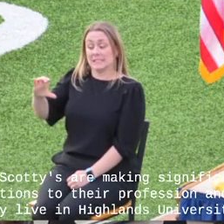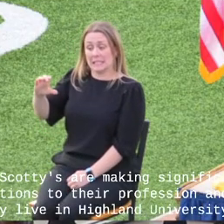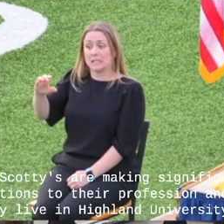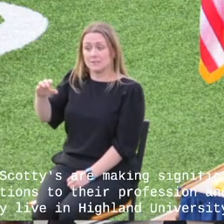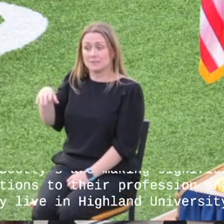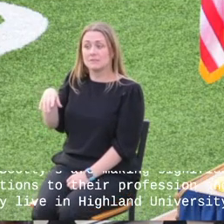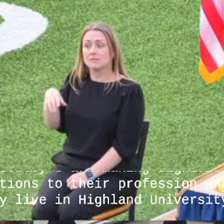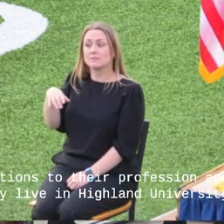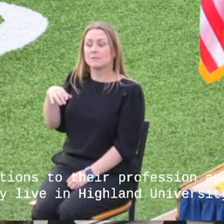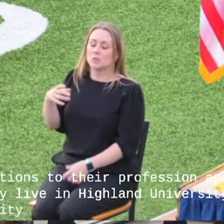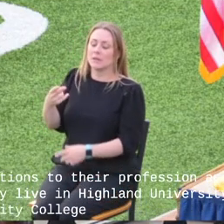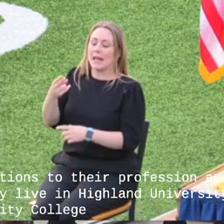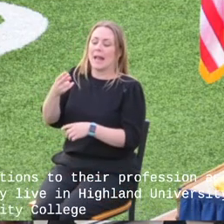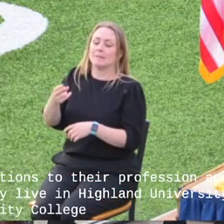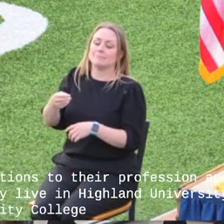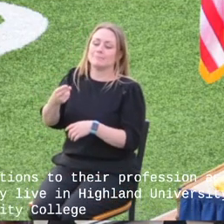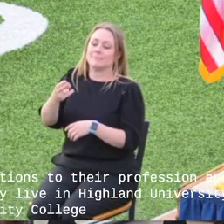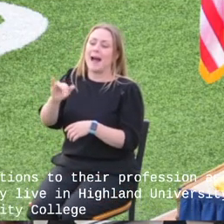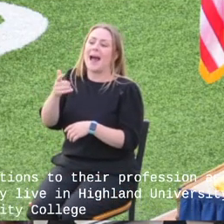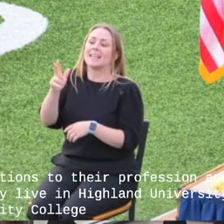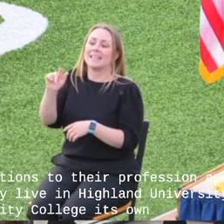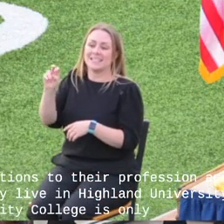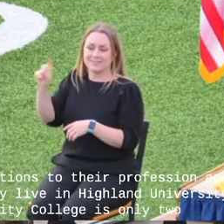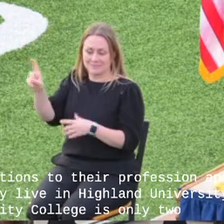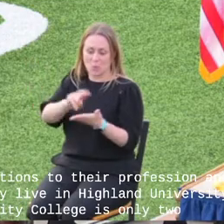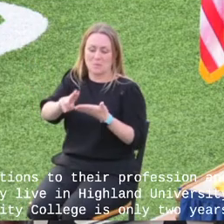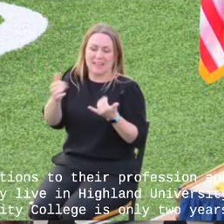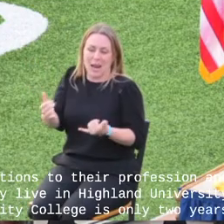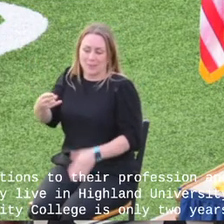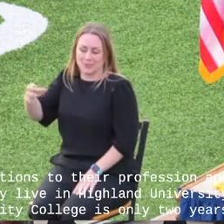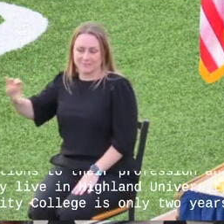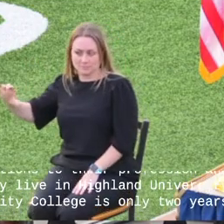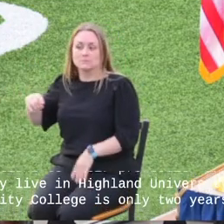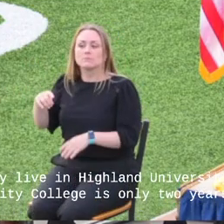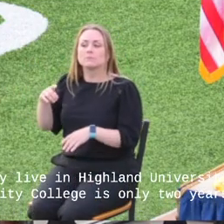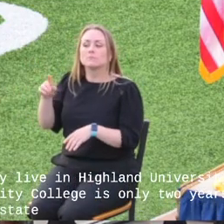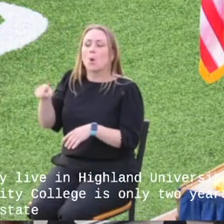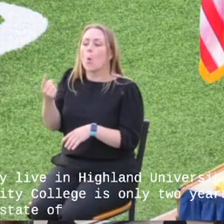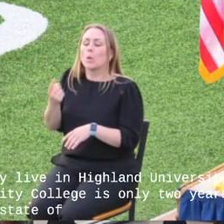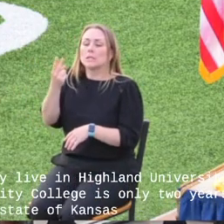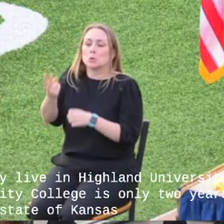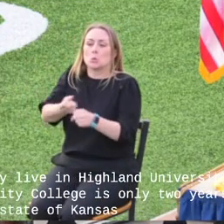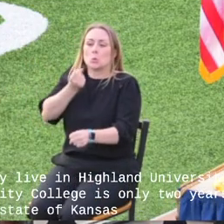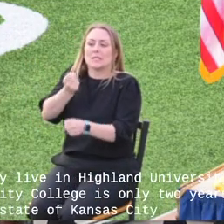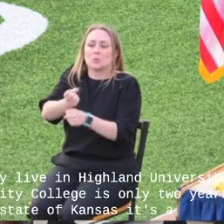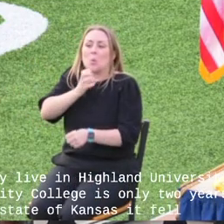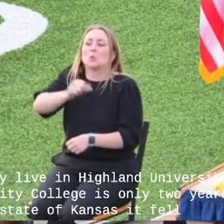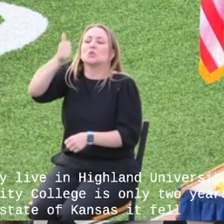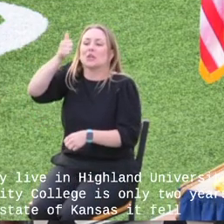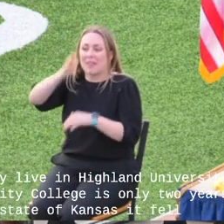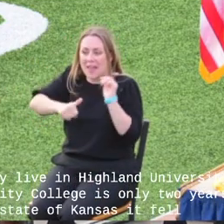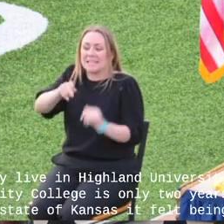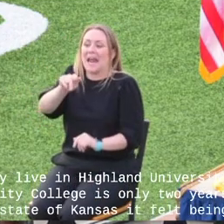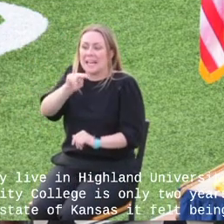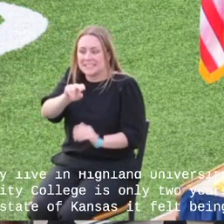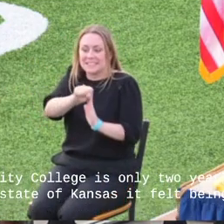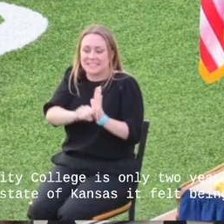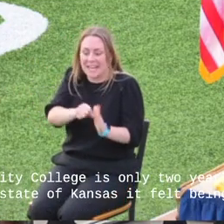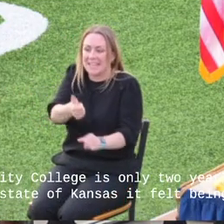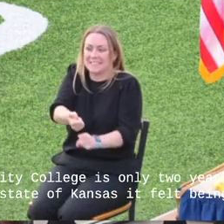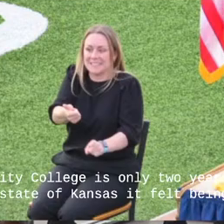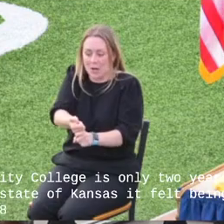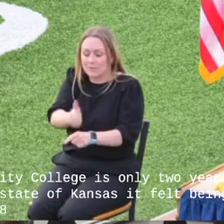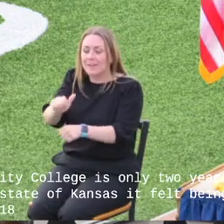now Highland Community College, is only 2 years older than the state of Kansas itself, being established